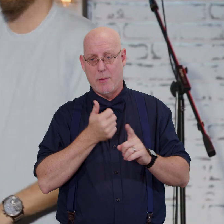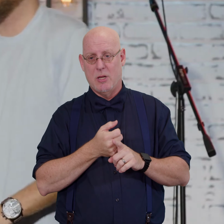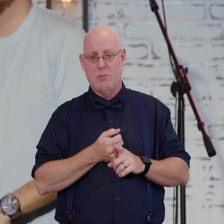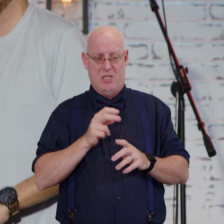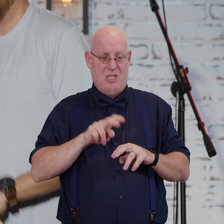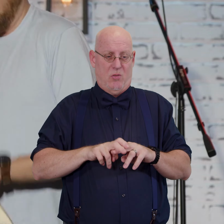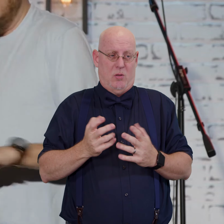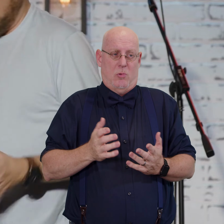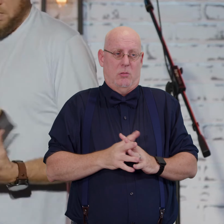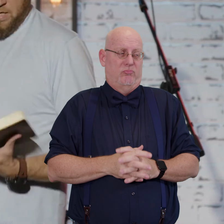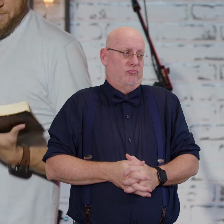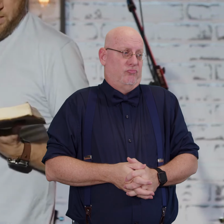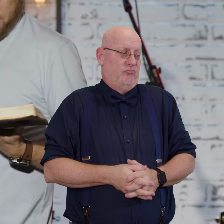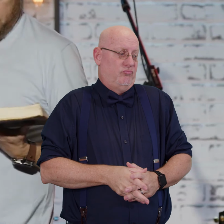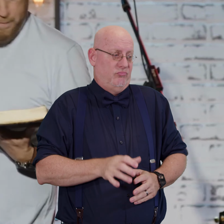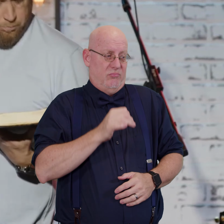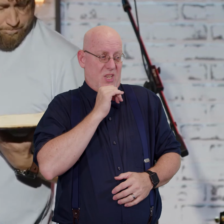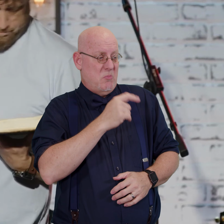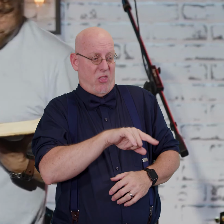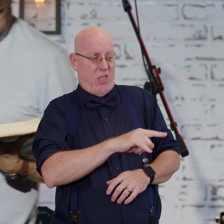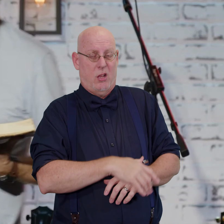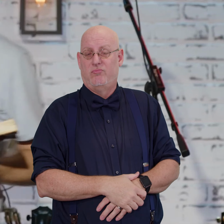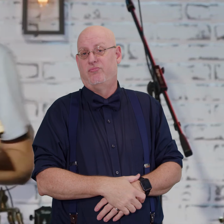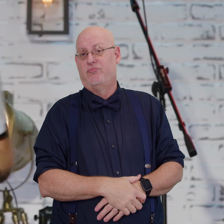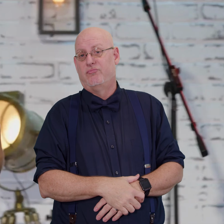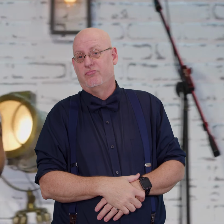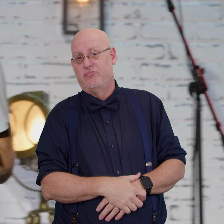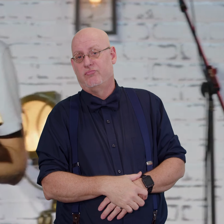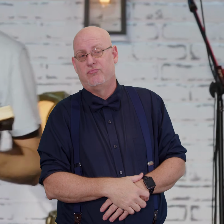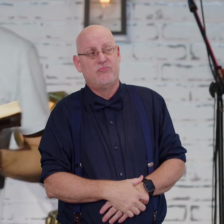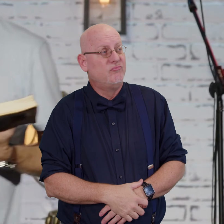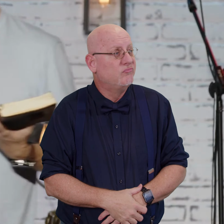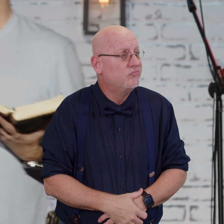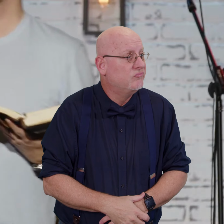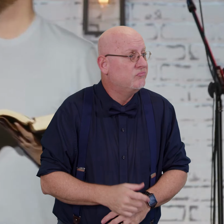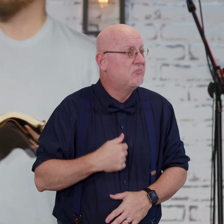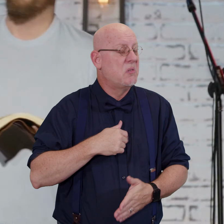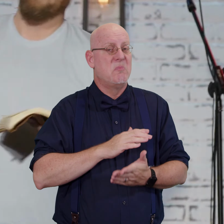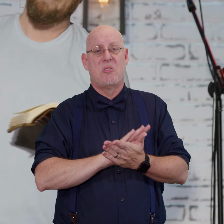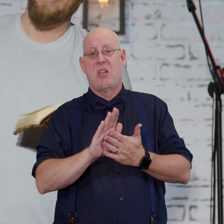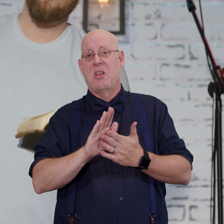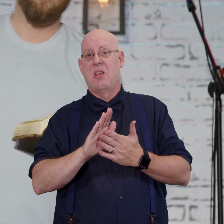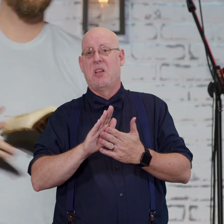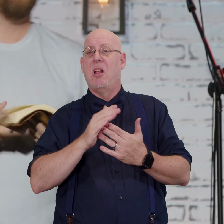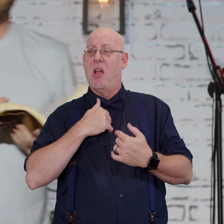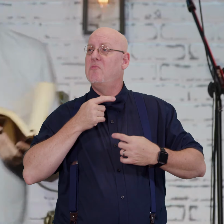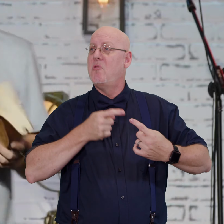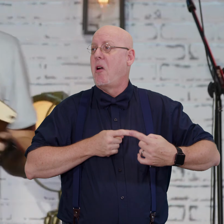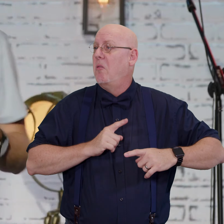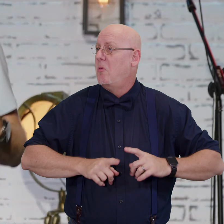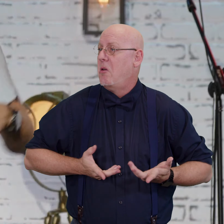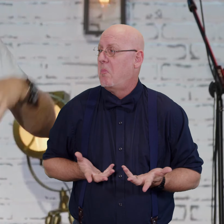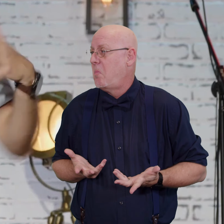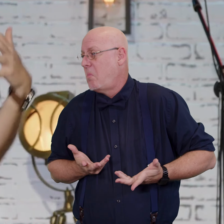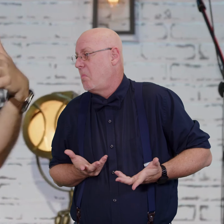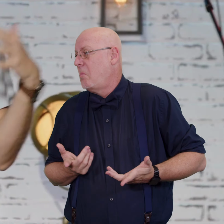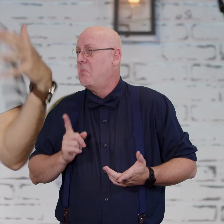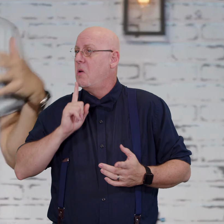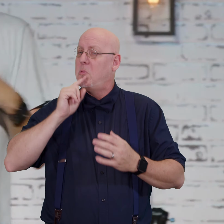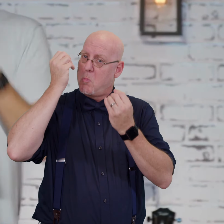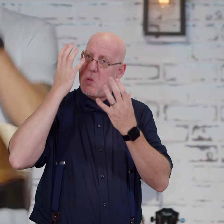You might be sitting here this morning and be like, I'm not these people. Like, I'm pretty pristine. I mean, I've got my struggles, but I'm